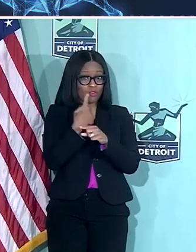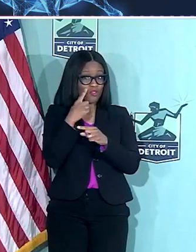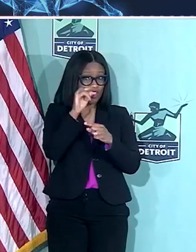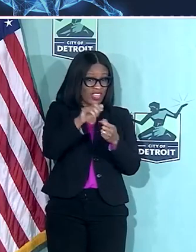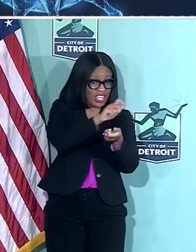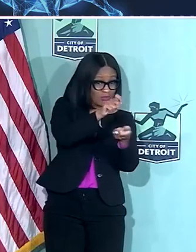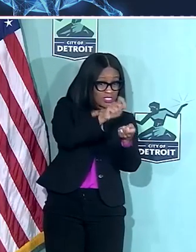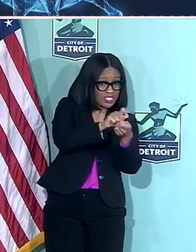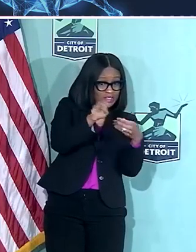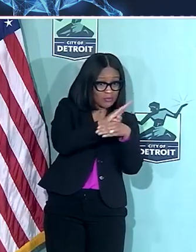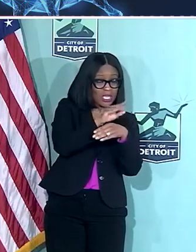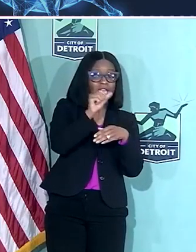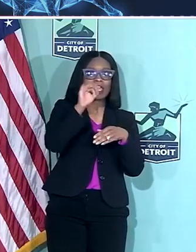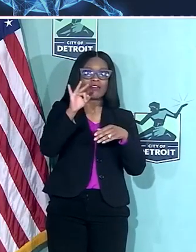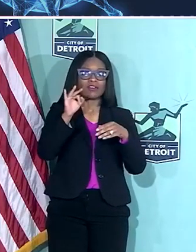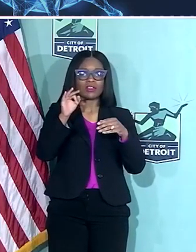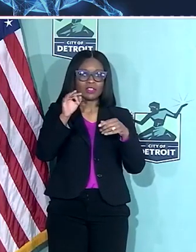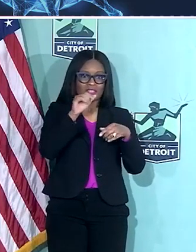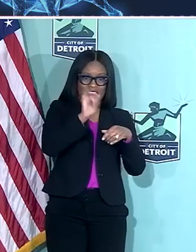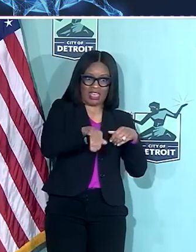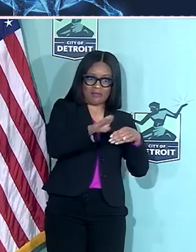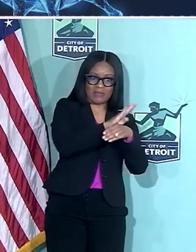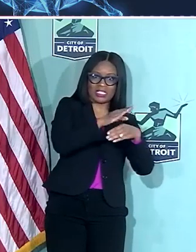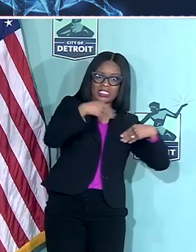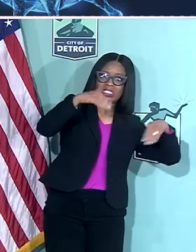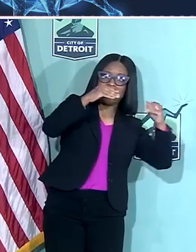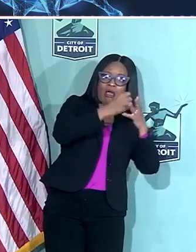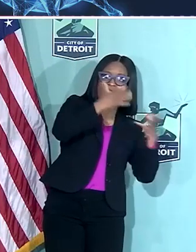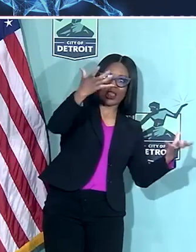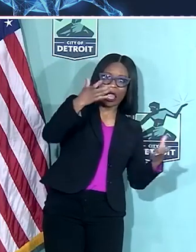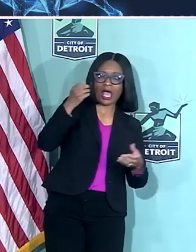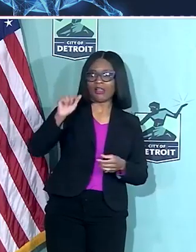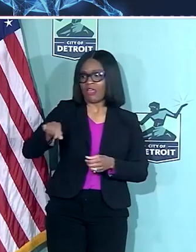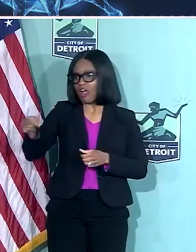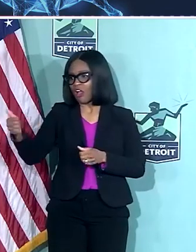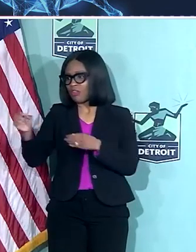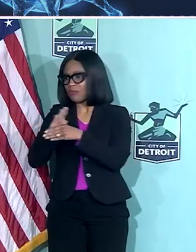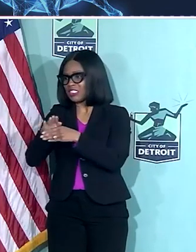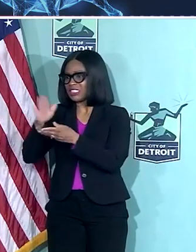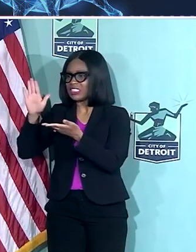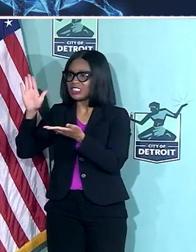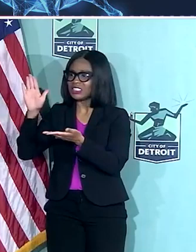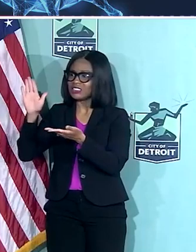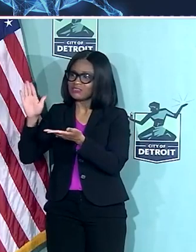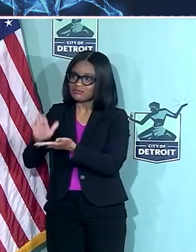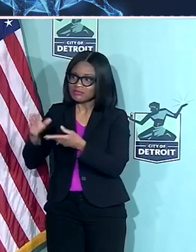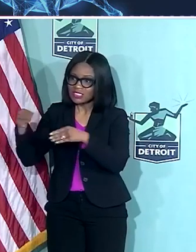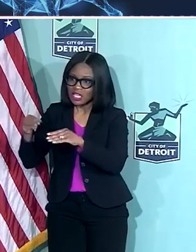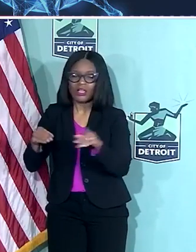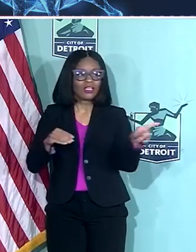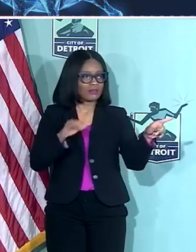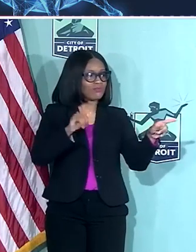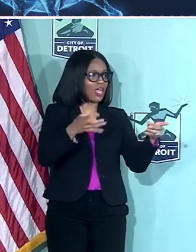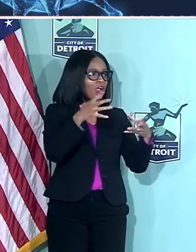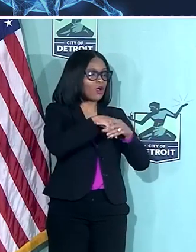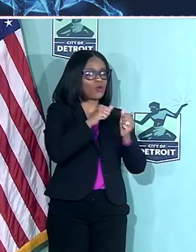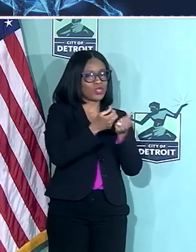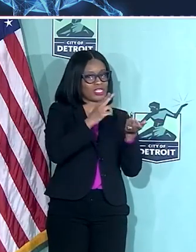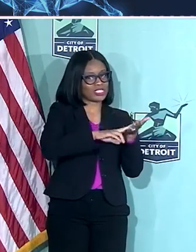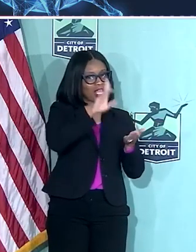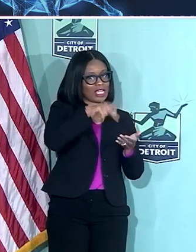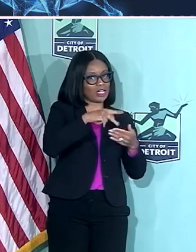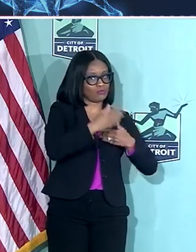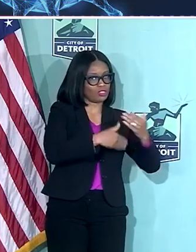a business that has high volume, they get more. If you have something that's a smaller. Yes, enterprise, it'll be part of the sign-up procedure. Obviously, if someone